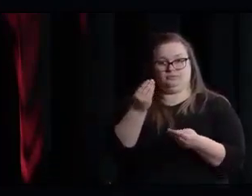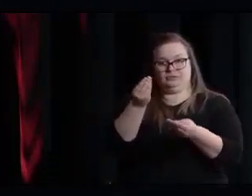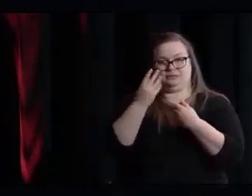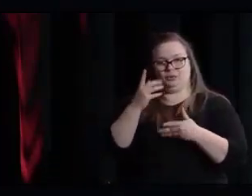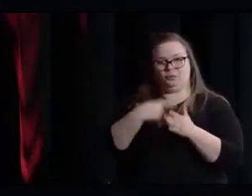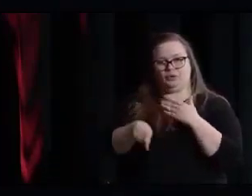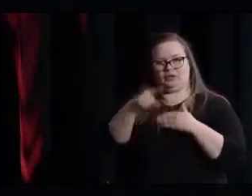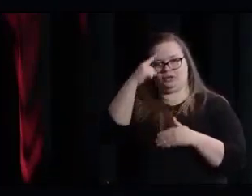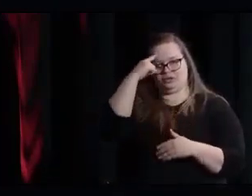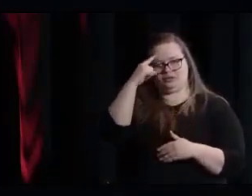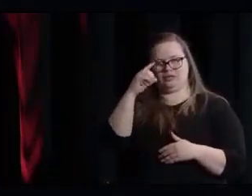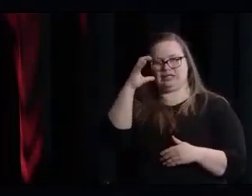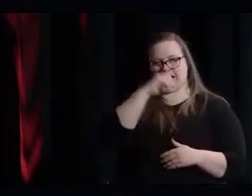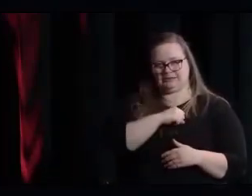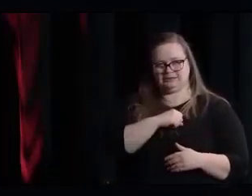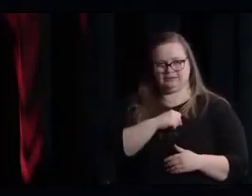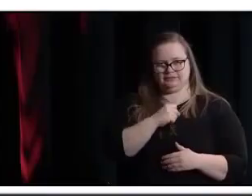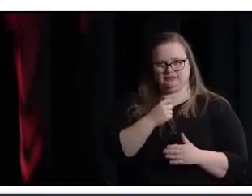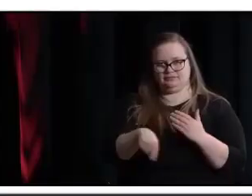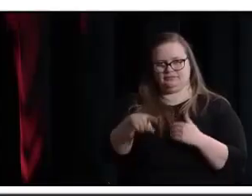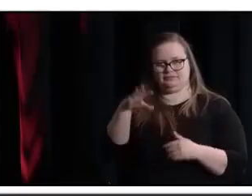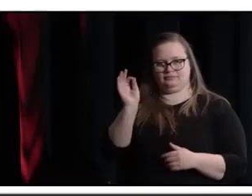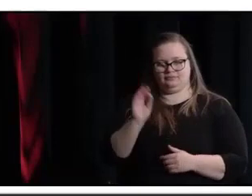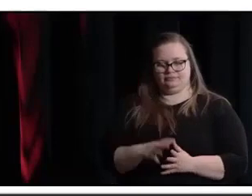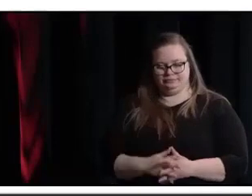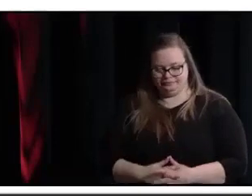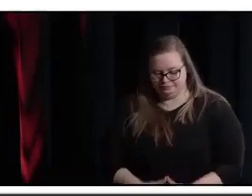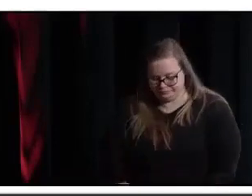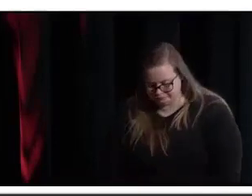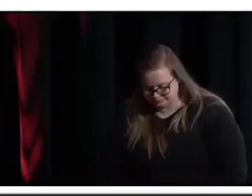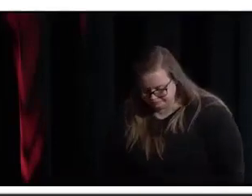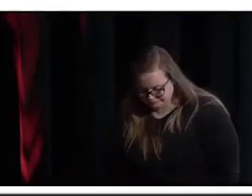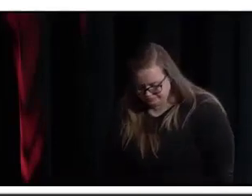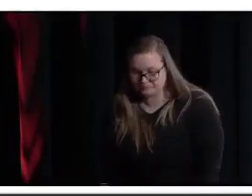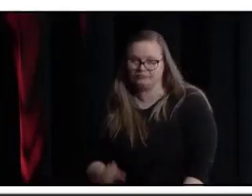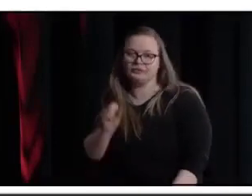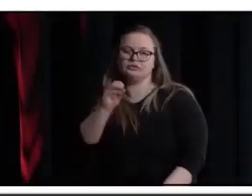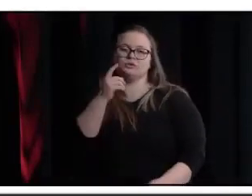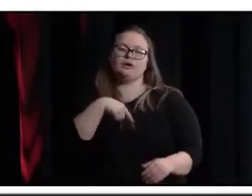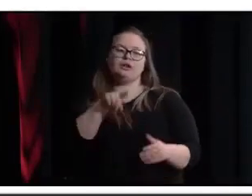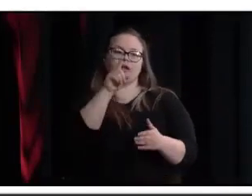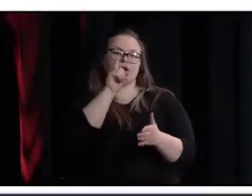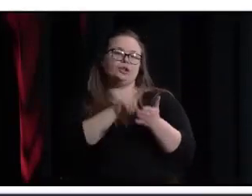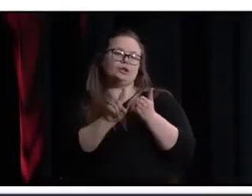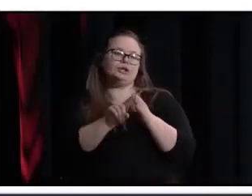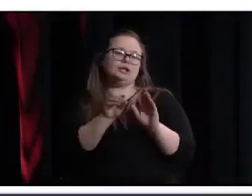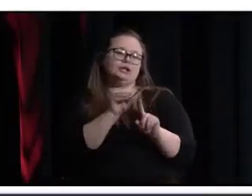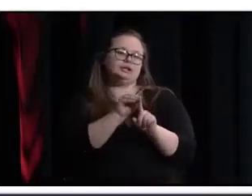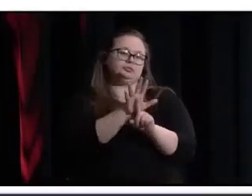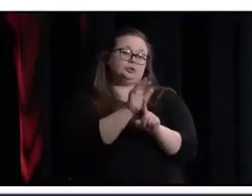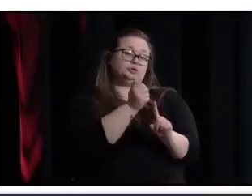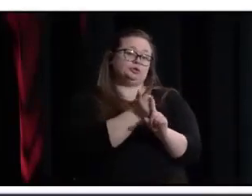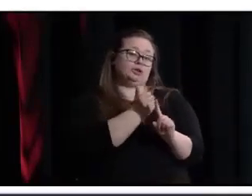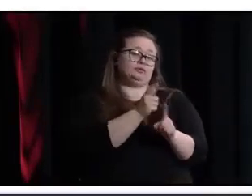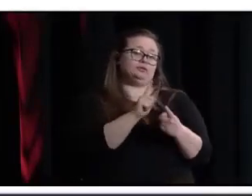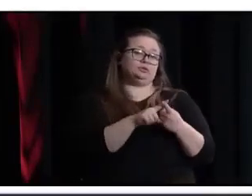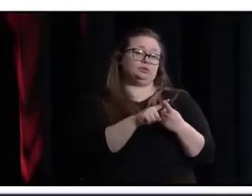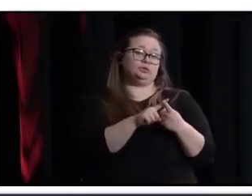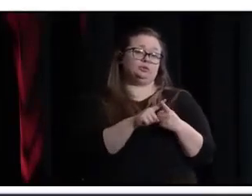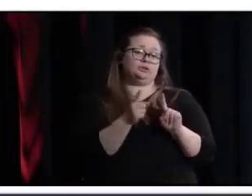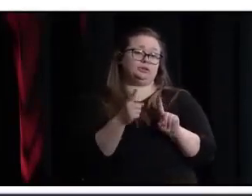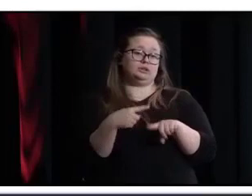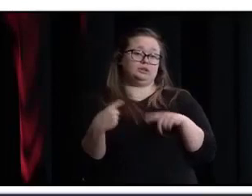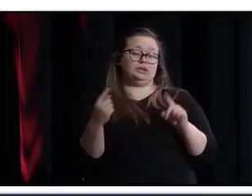Let's guess what they found. So they looked at exposing yourself to